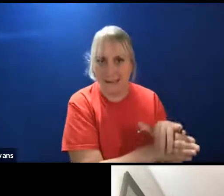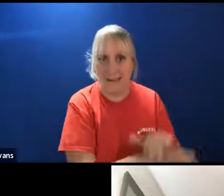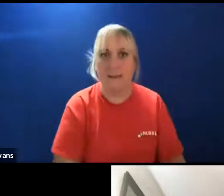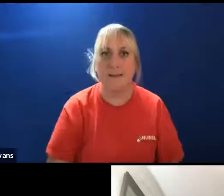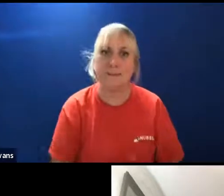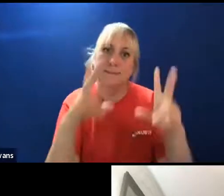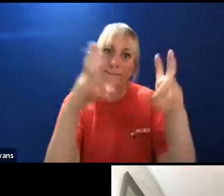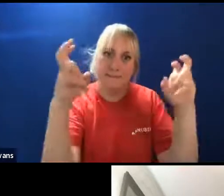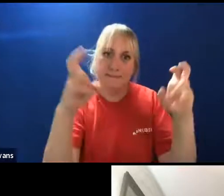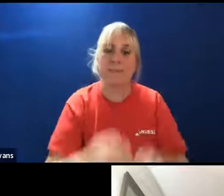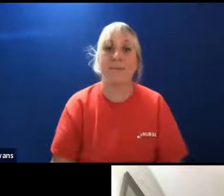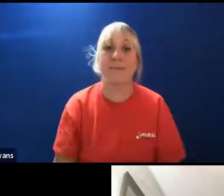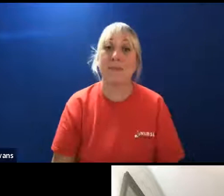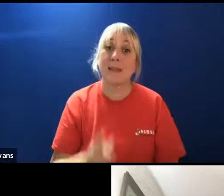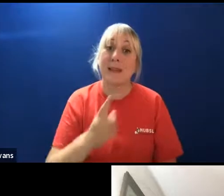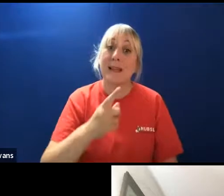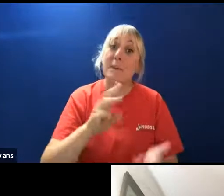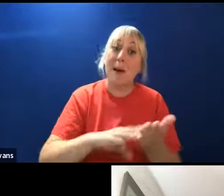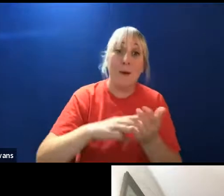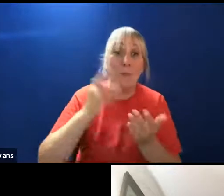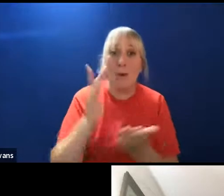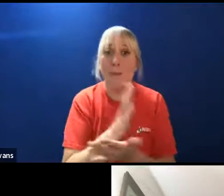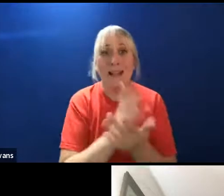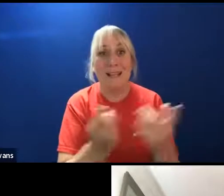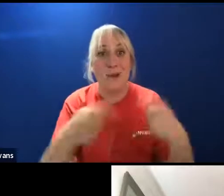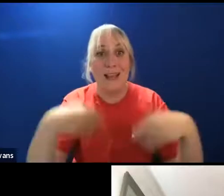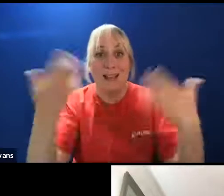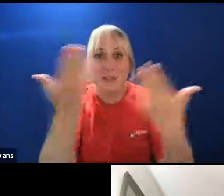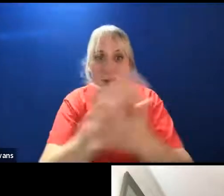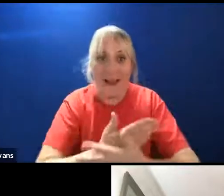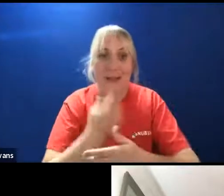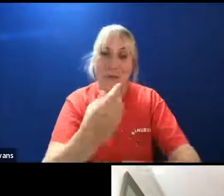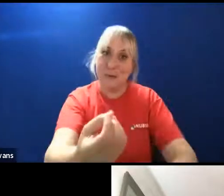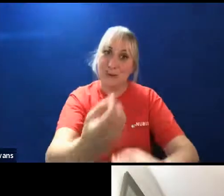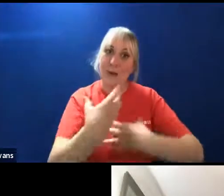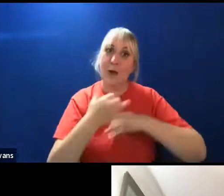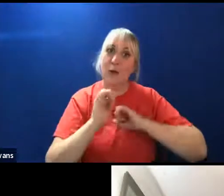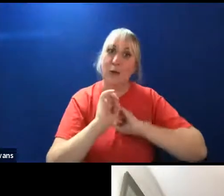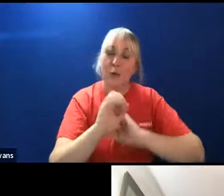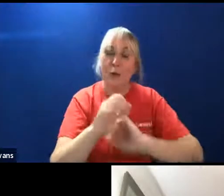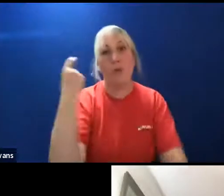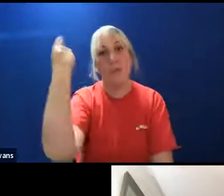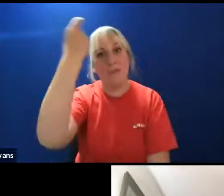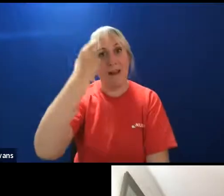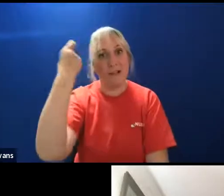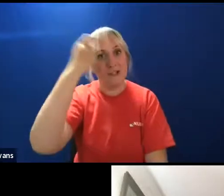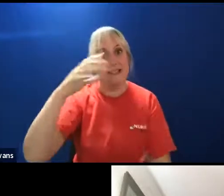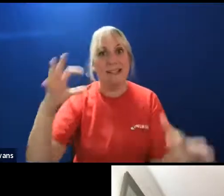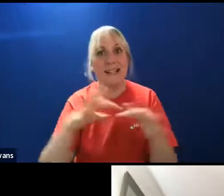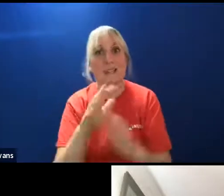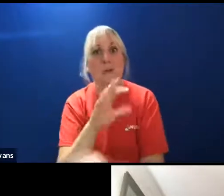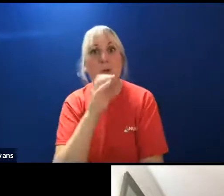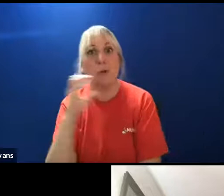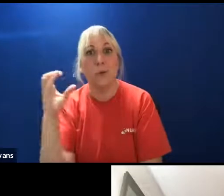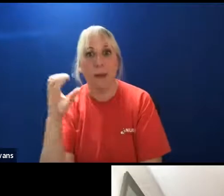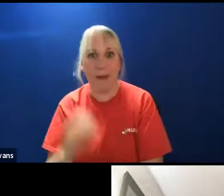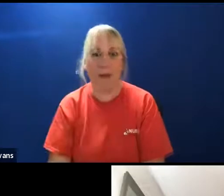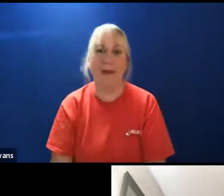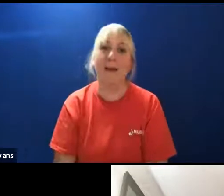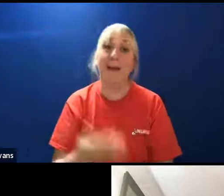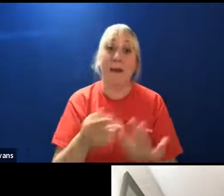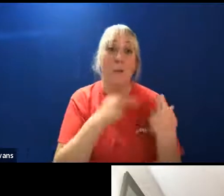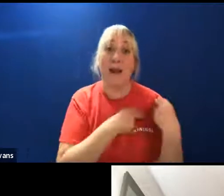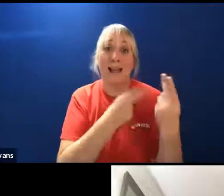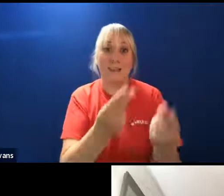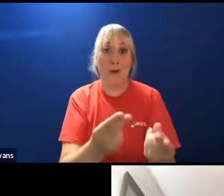Malcolm, we're really, really pleased that you're able to join us to share with us your reflections on Cuba, and I will hand over to you. The floor